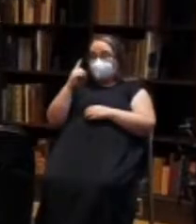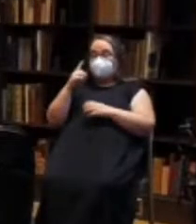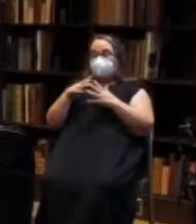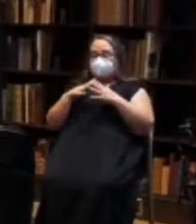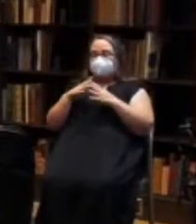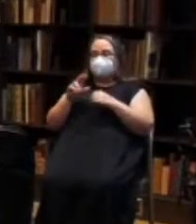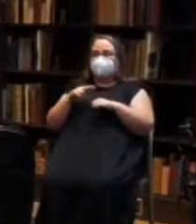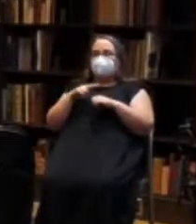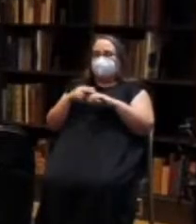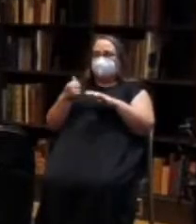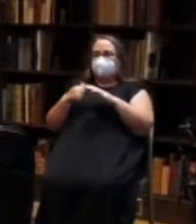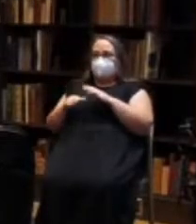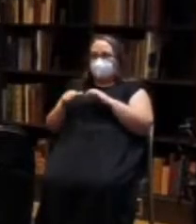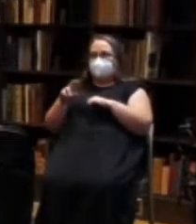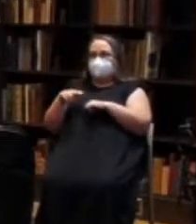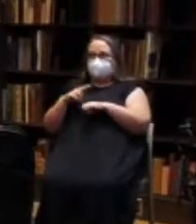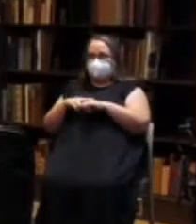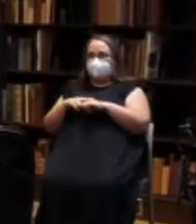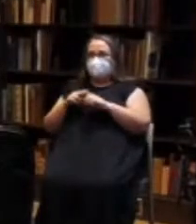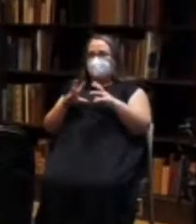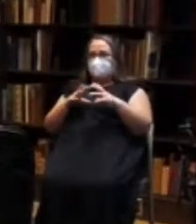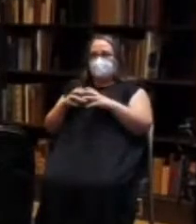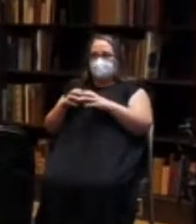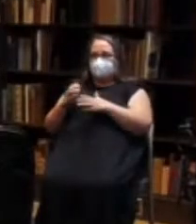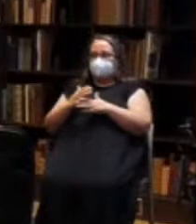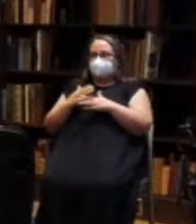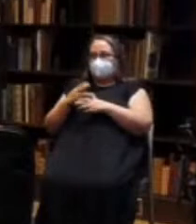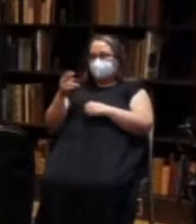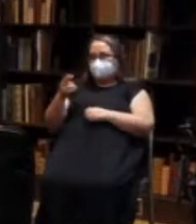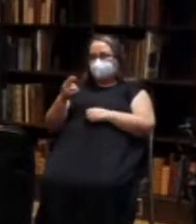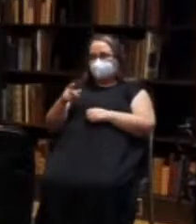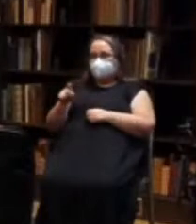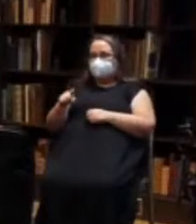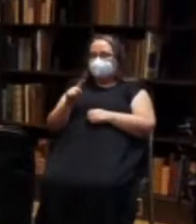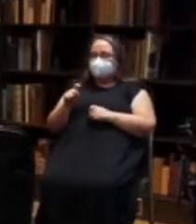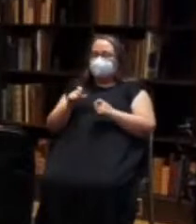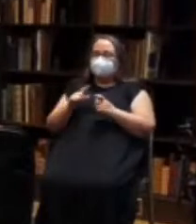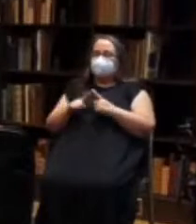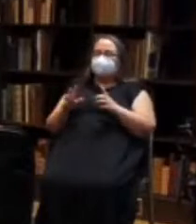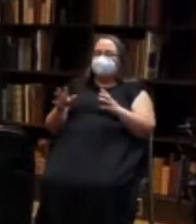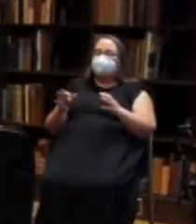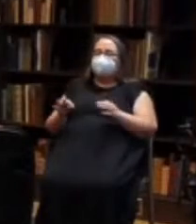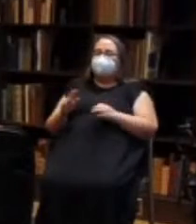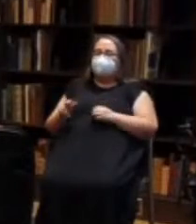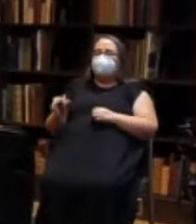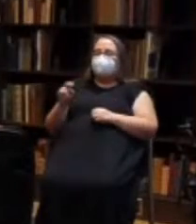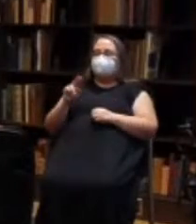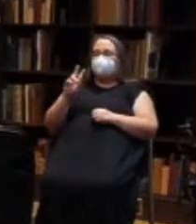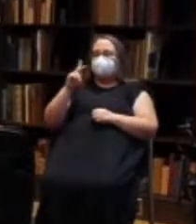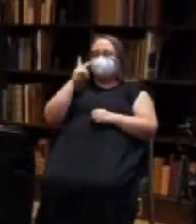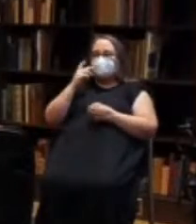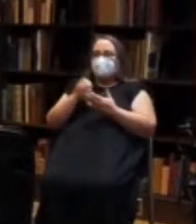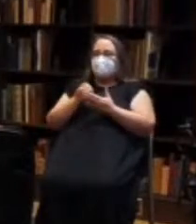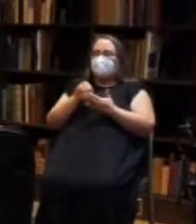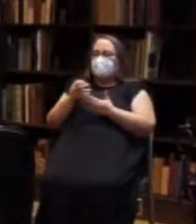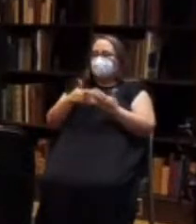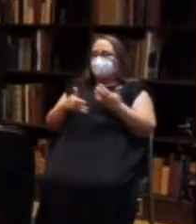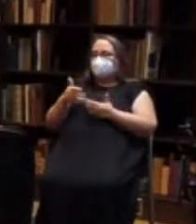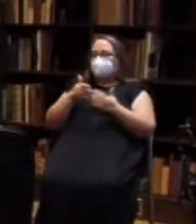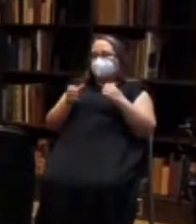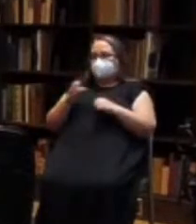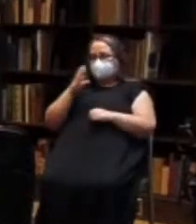nation, a cohesive group that had a shared history and needs, and they should be able to determine their own political, economic, and